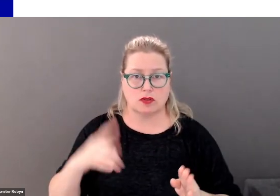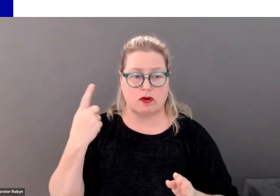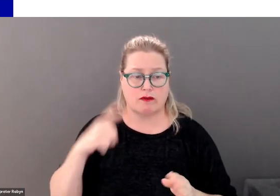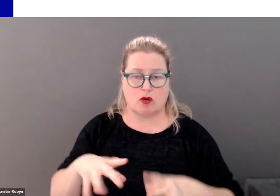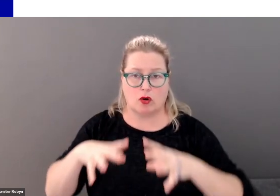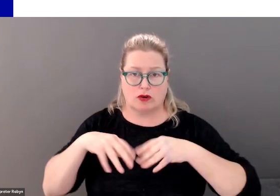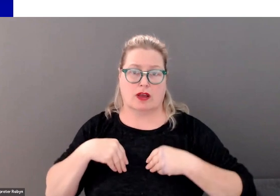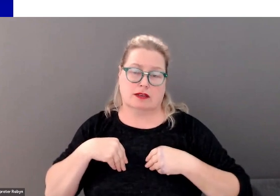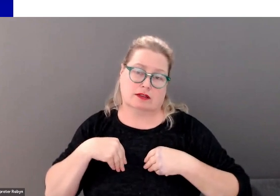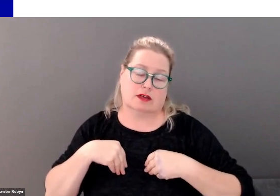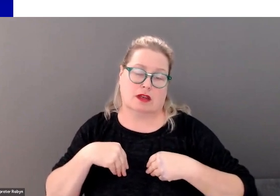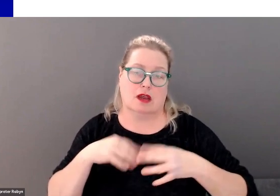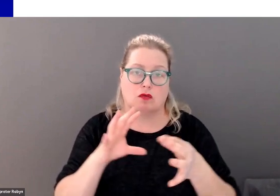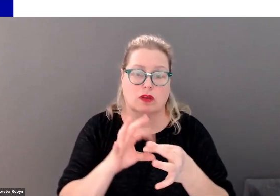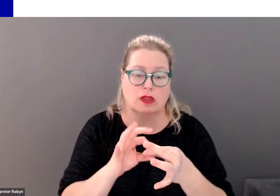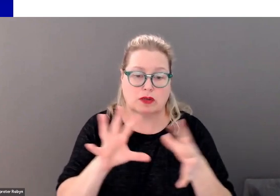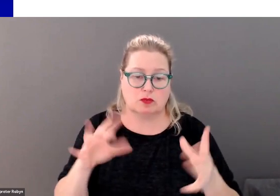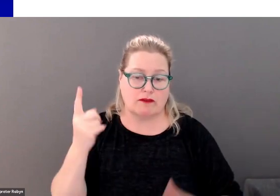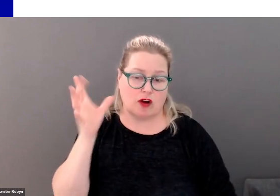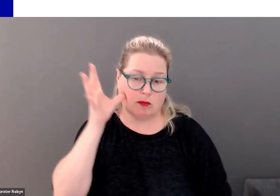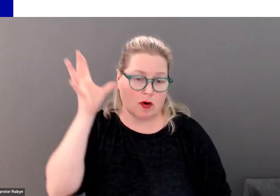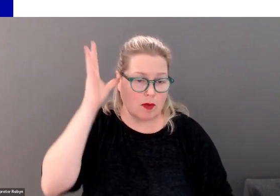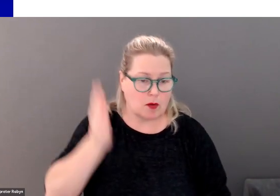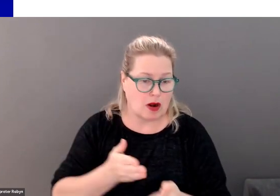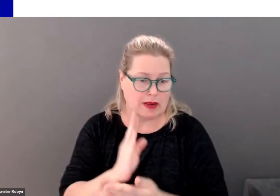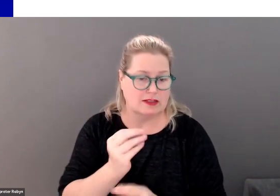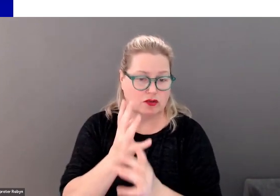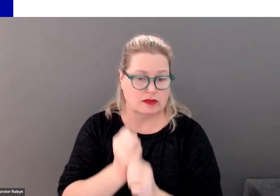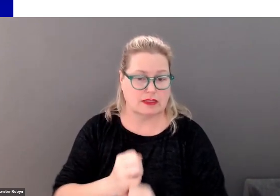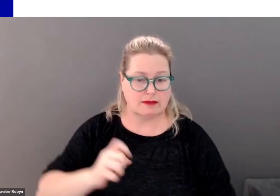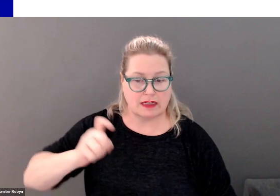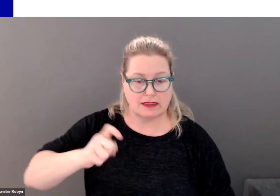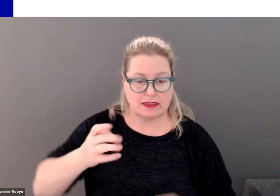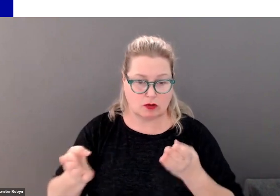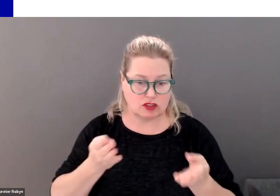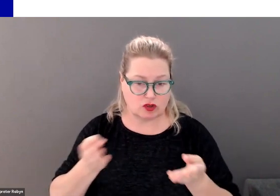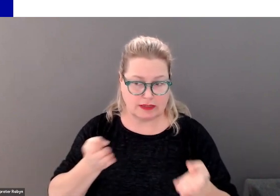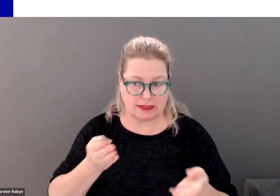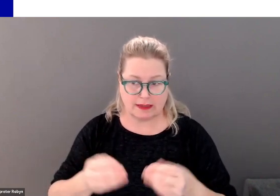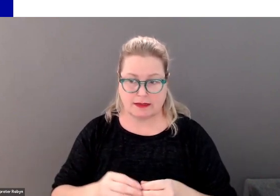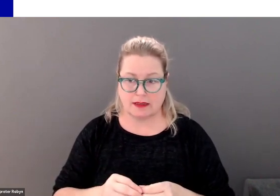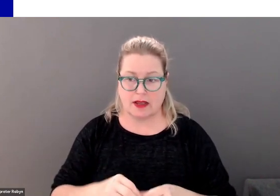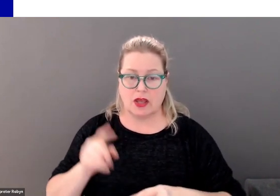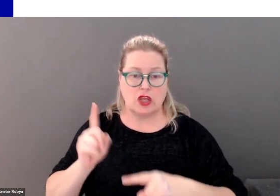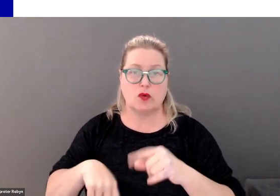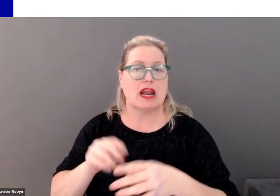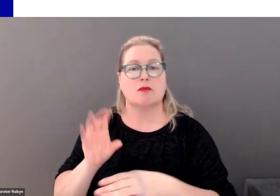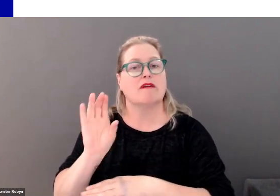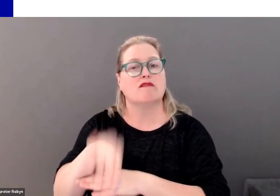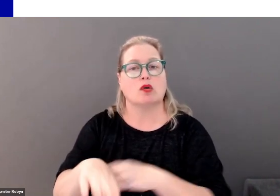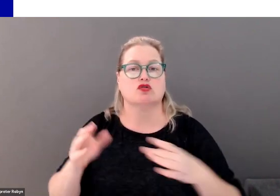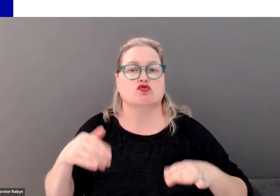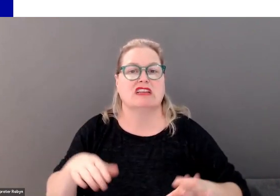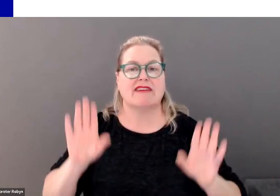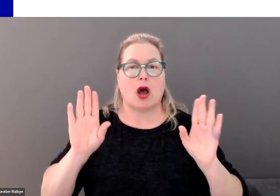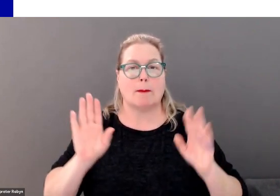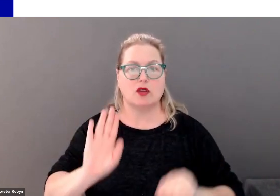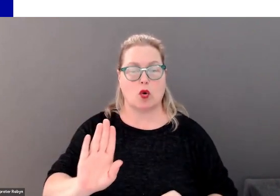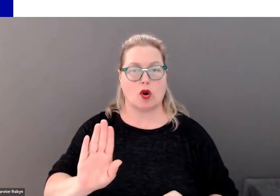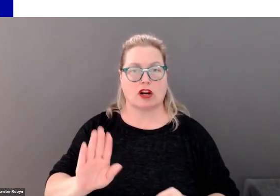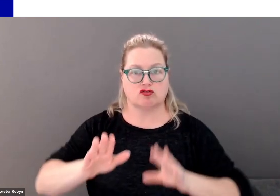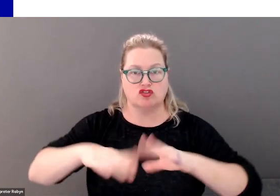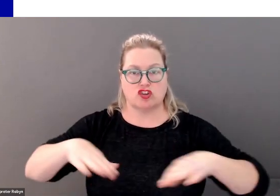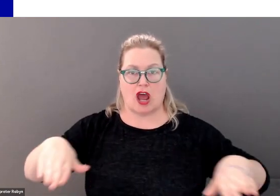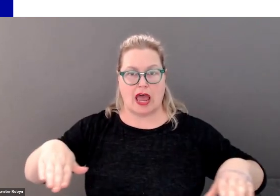forfeiture of parental rights in order to receive necessary services. You cannot be forced to give up custody of your child in order